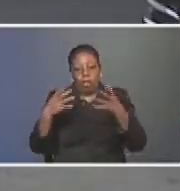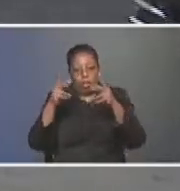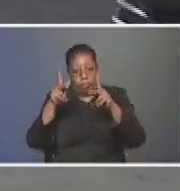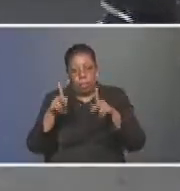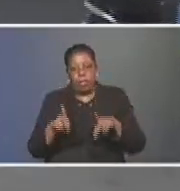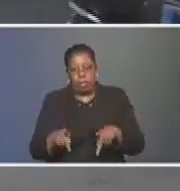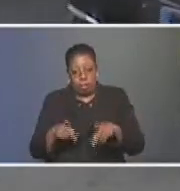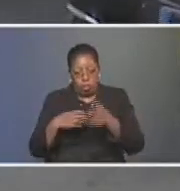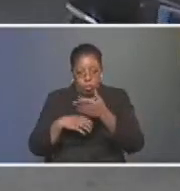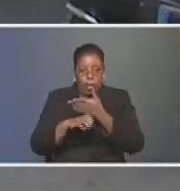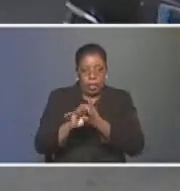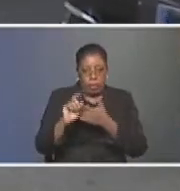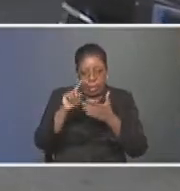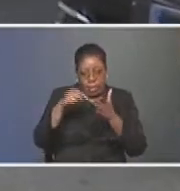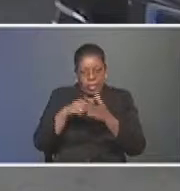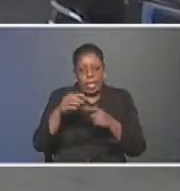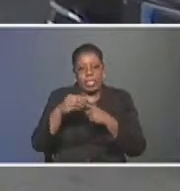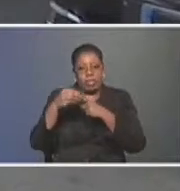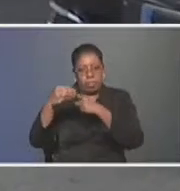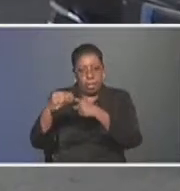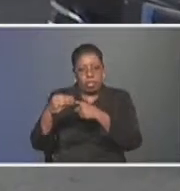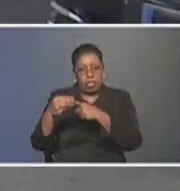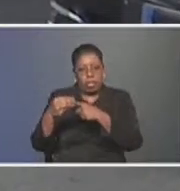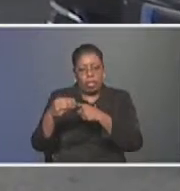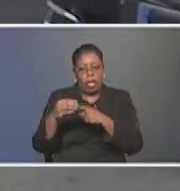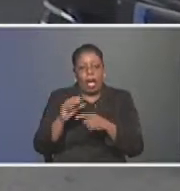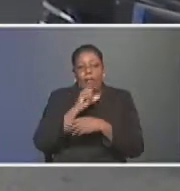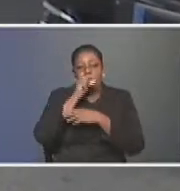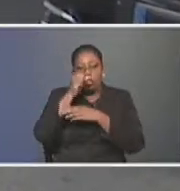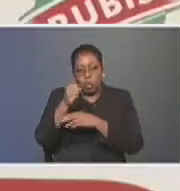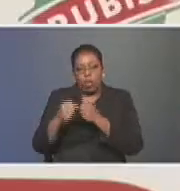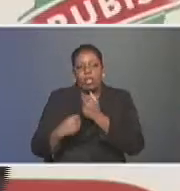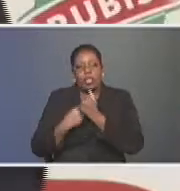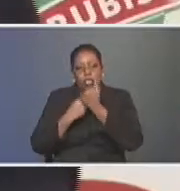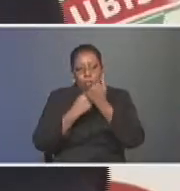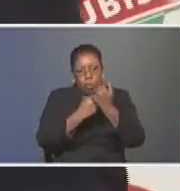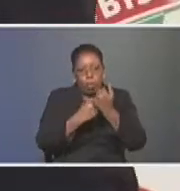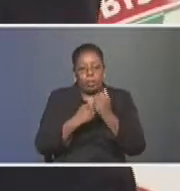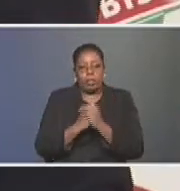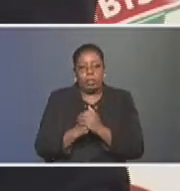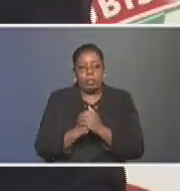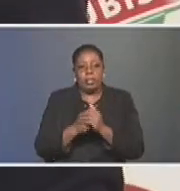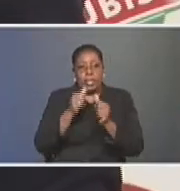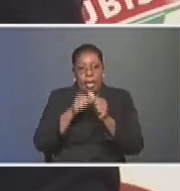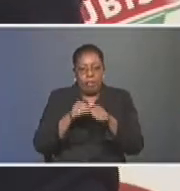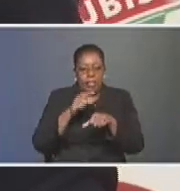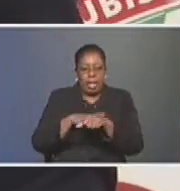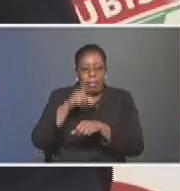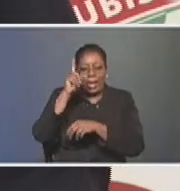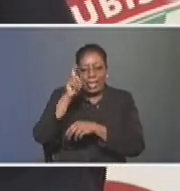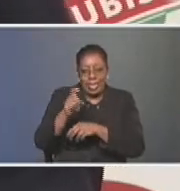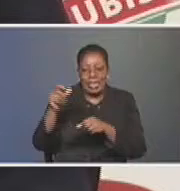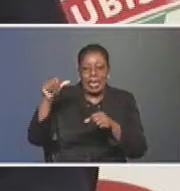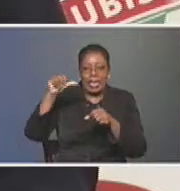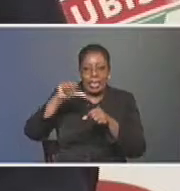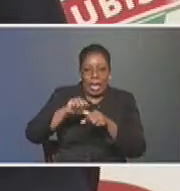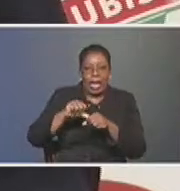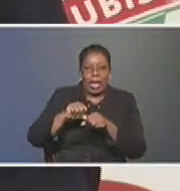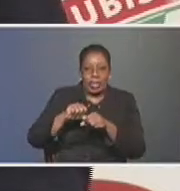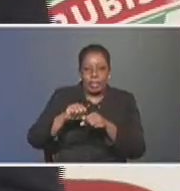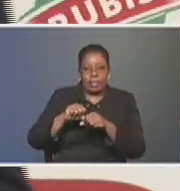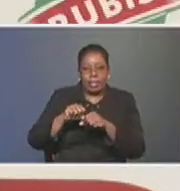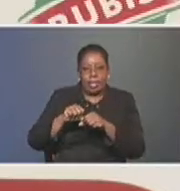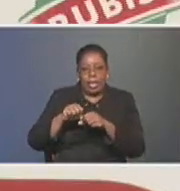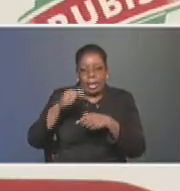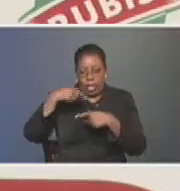customers, but this one in particular has assured his support. Every time I need gasoline, and as I come into Tall